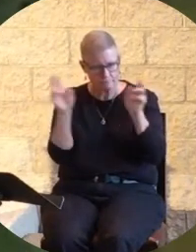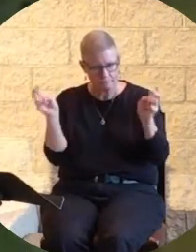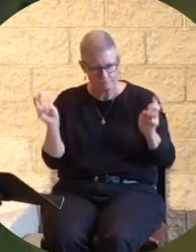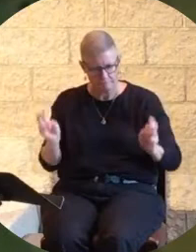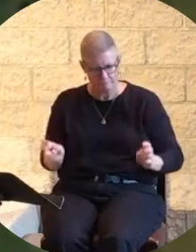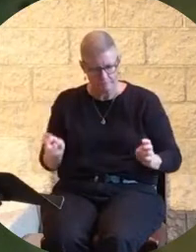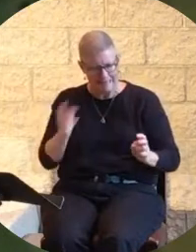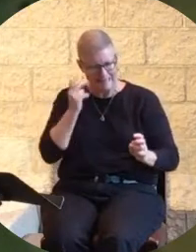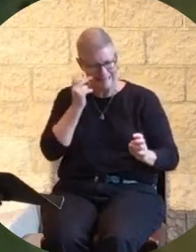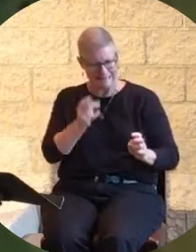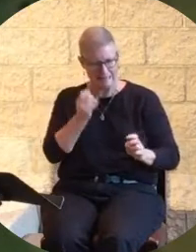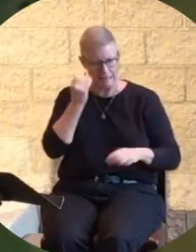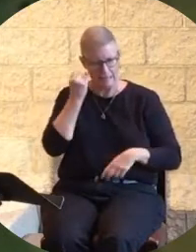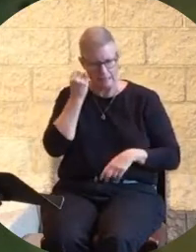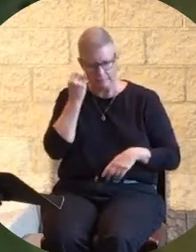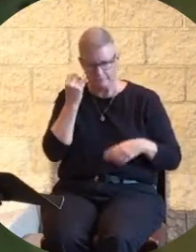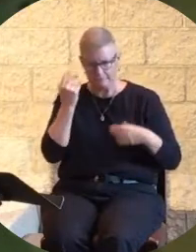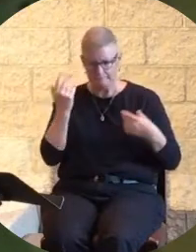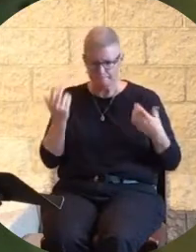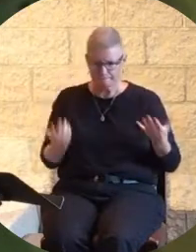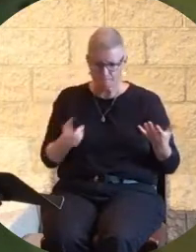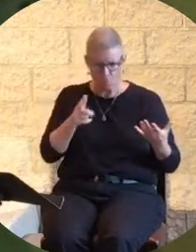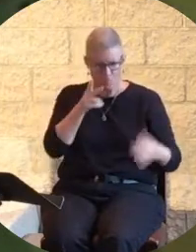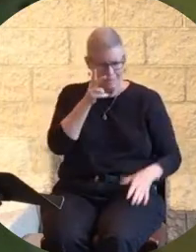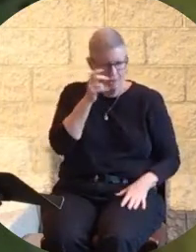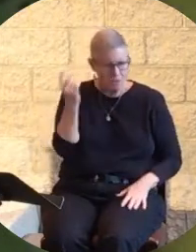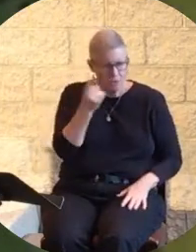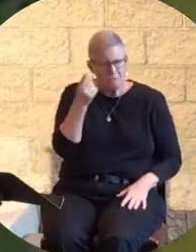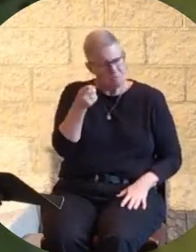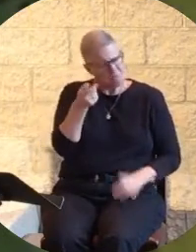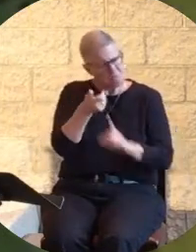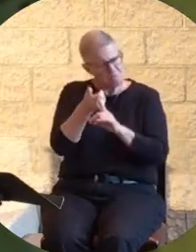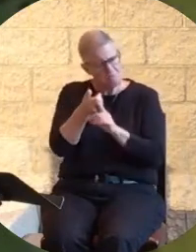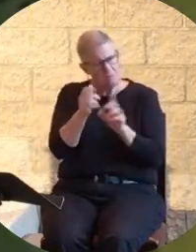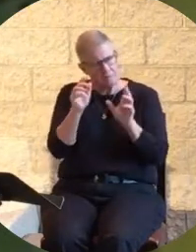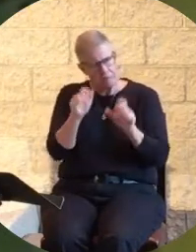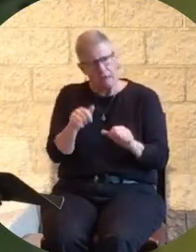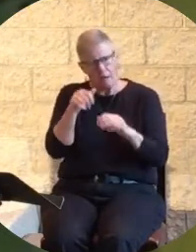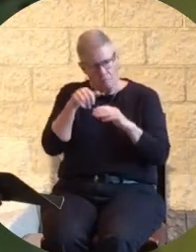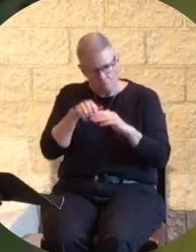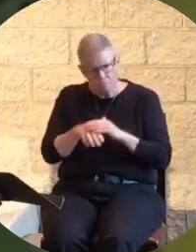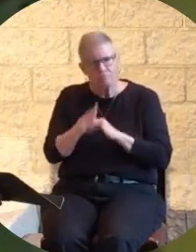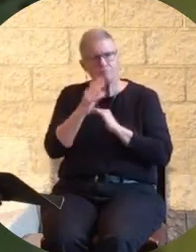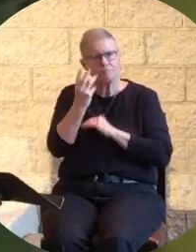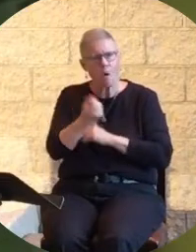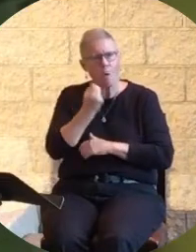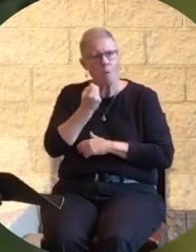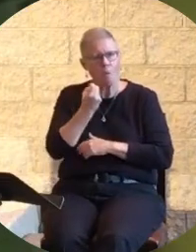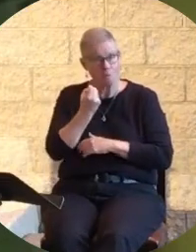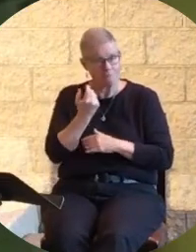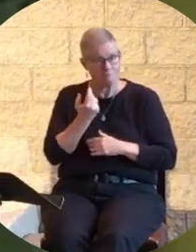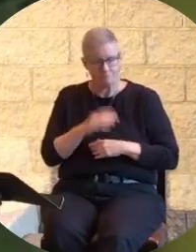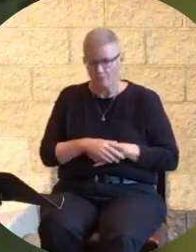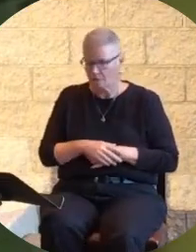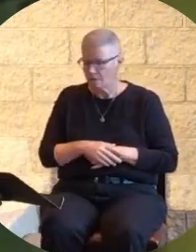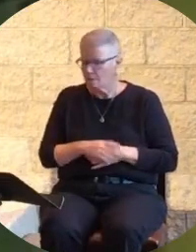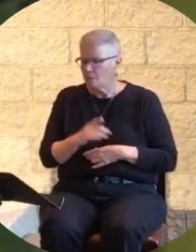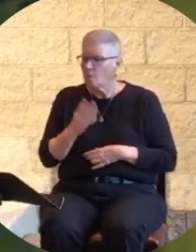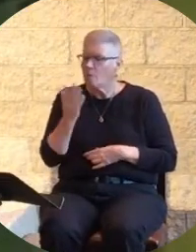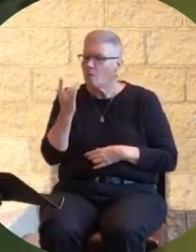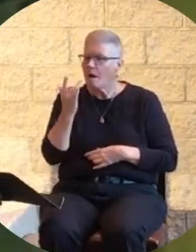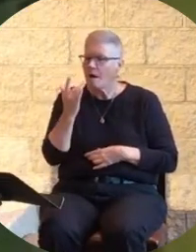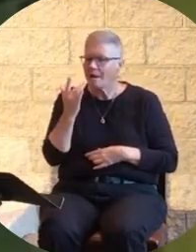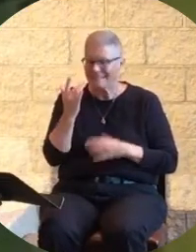things there that you can step into and hold, because it's important, it's imperative for